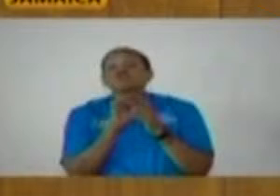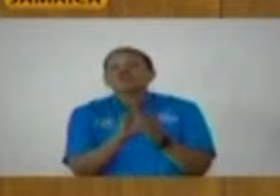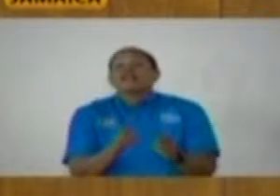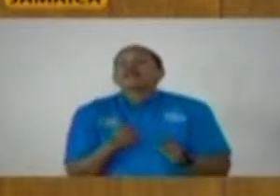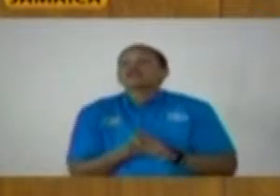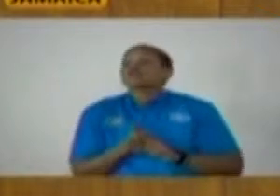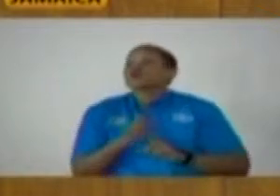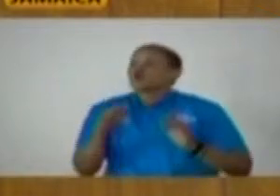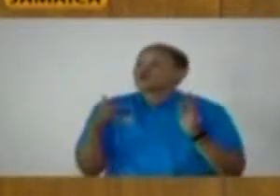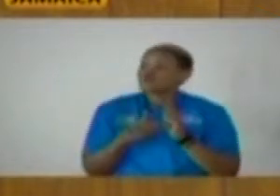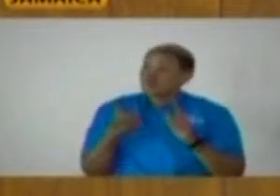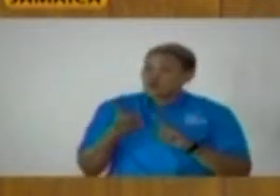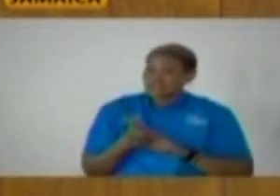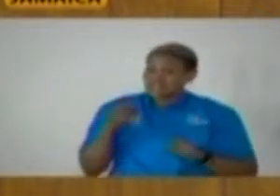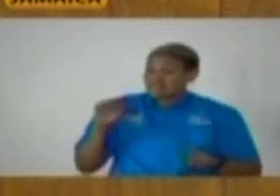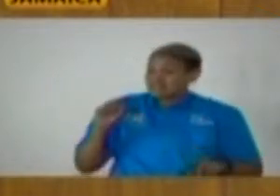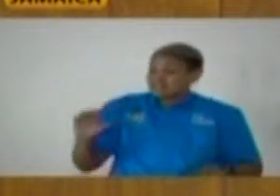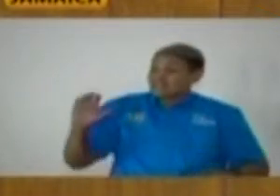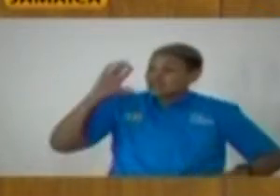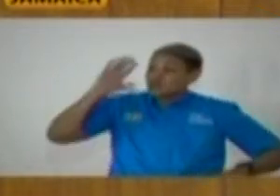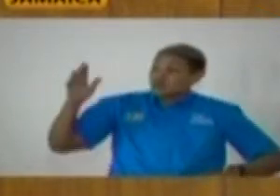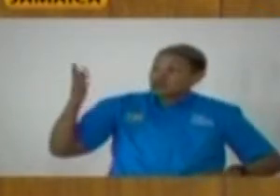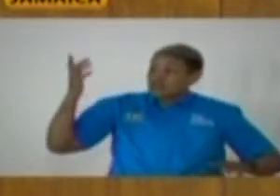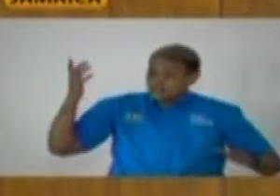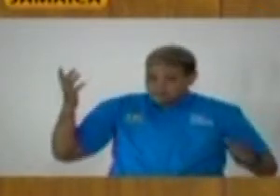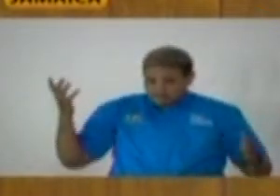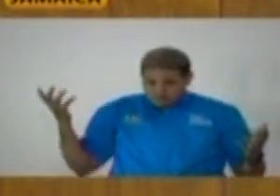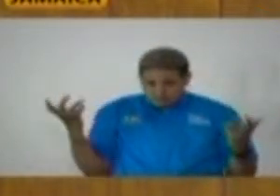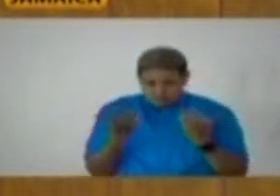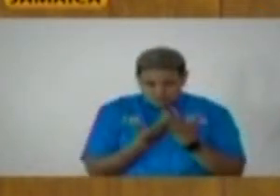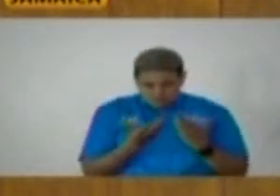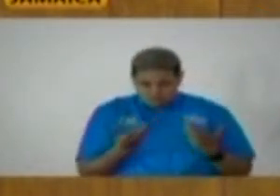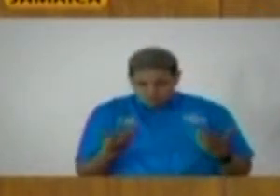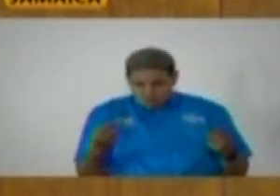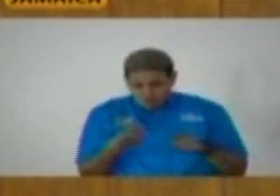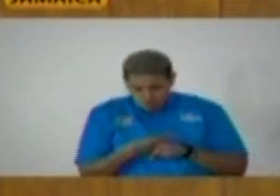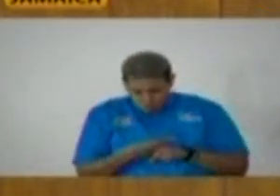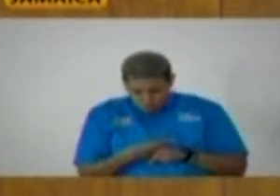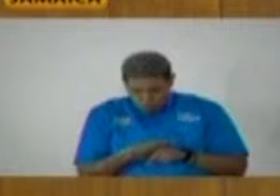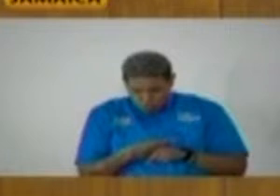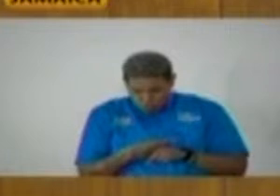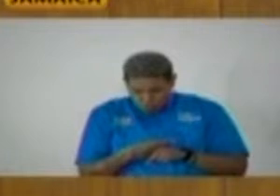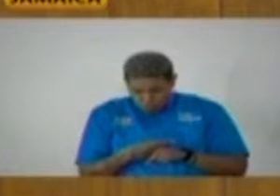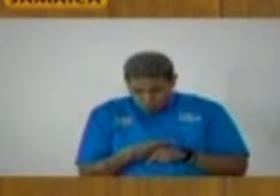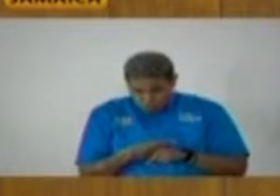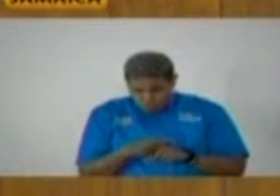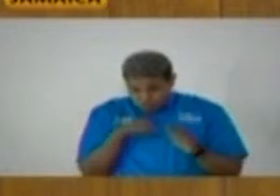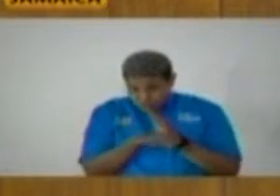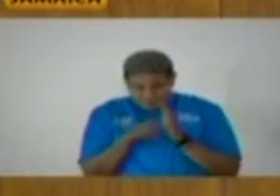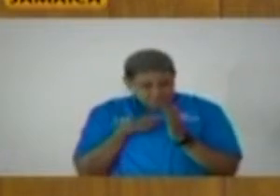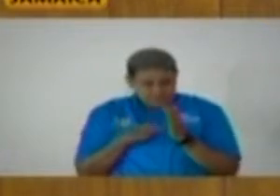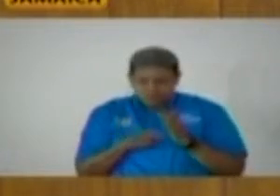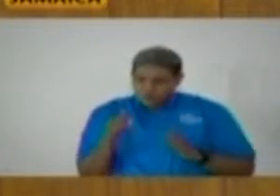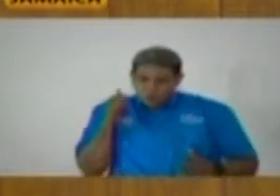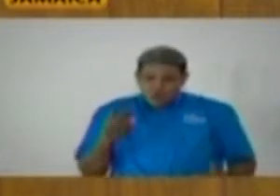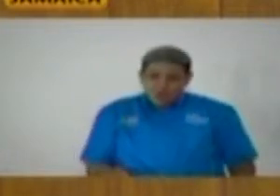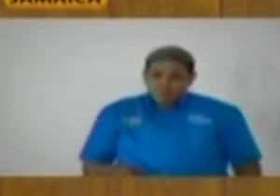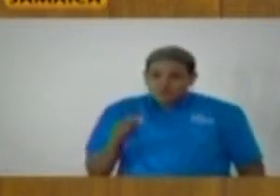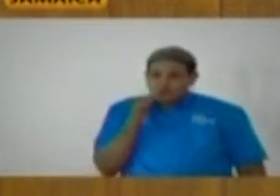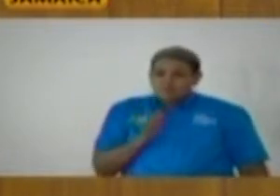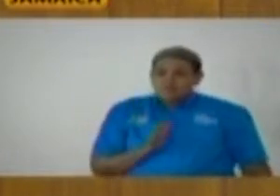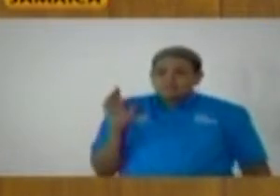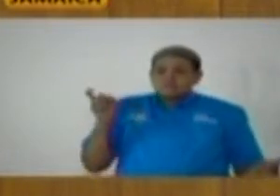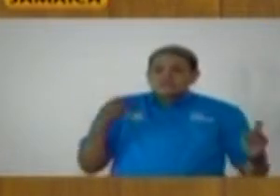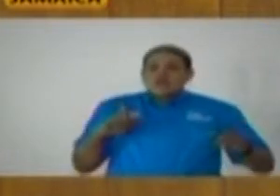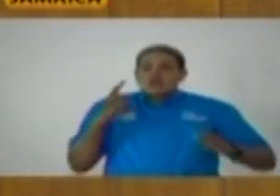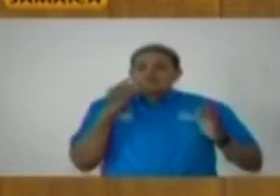the role of the FSC will compromise the criminal investigation. We don't. So, Madam Speaker, I'm going to